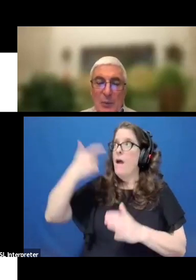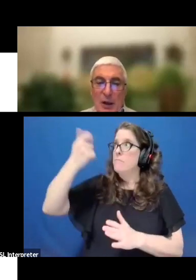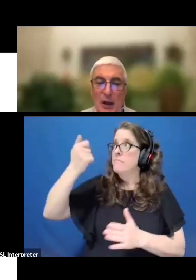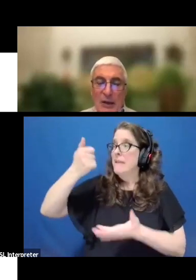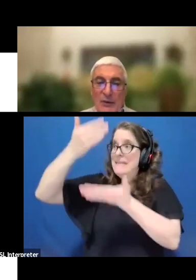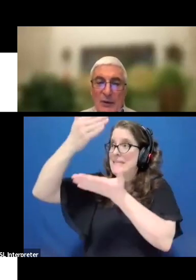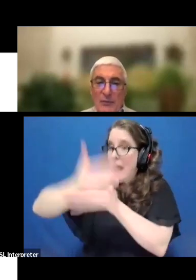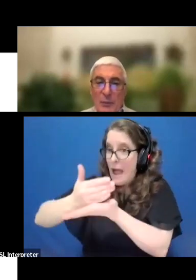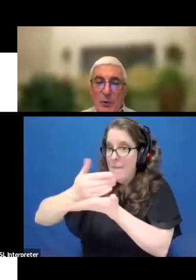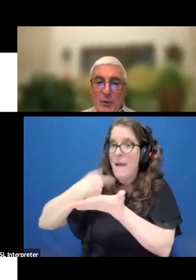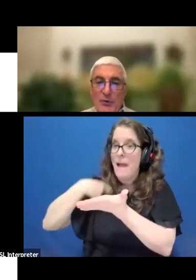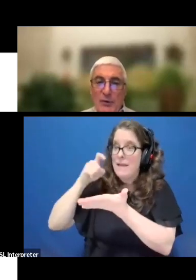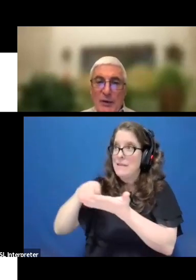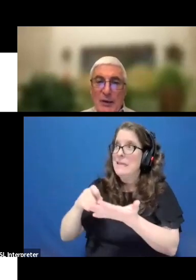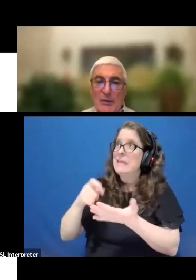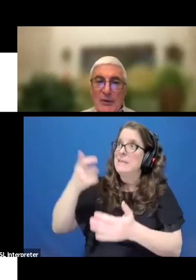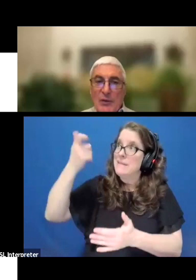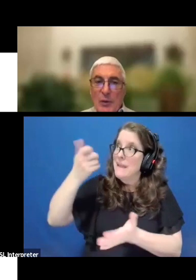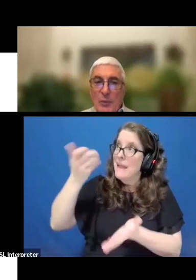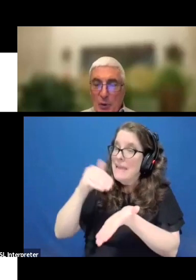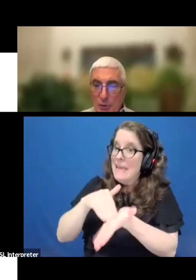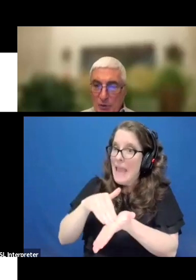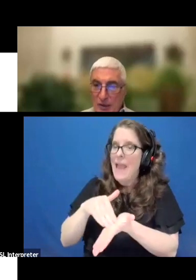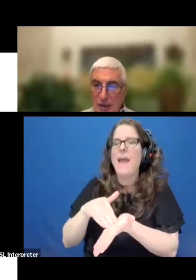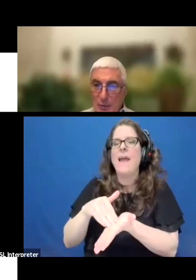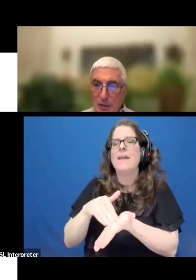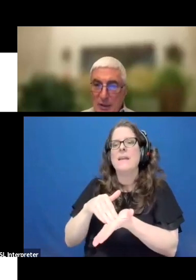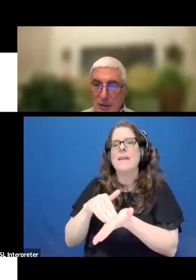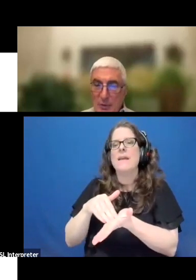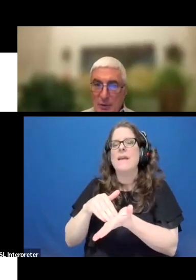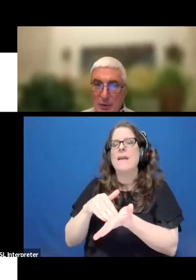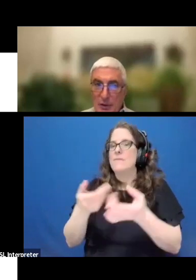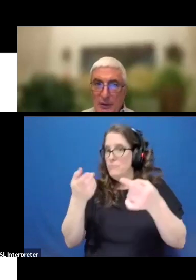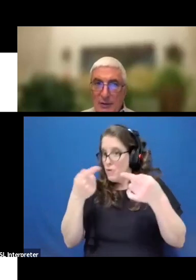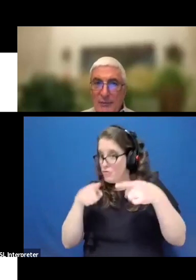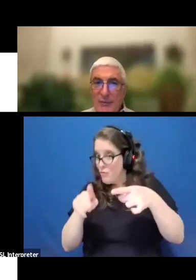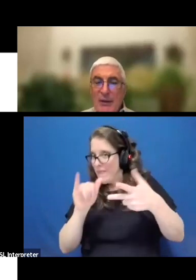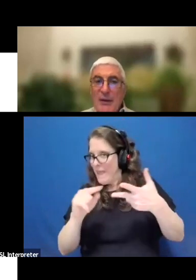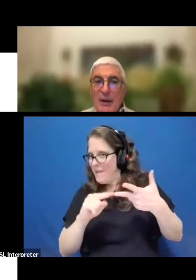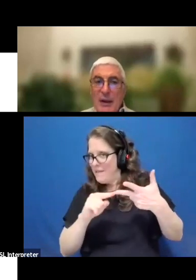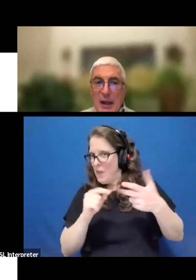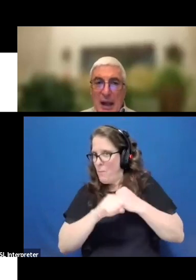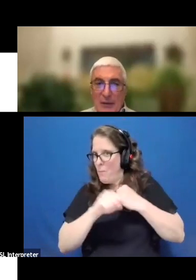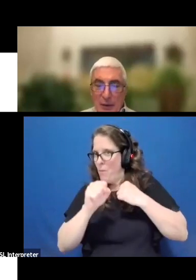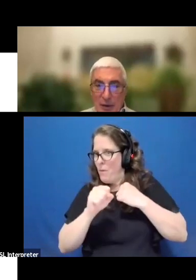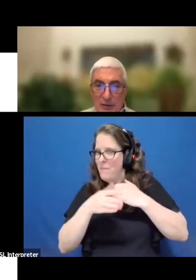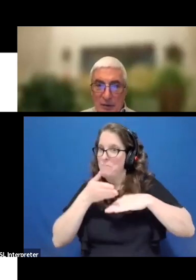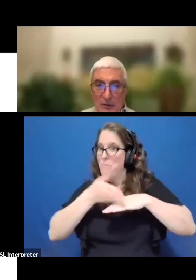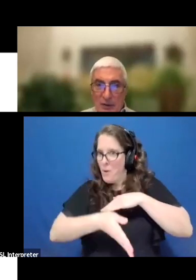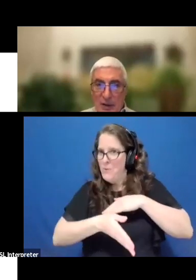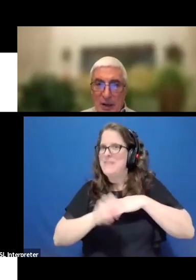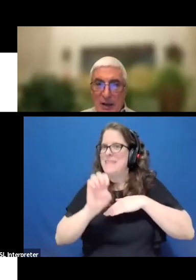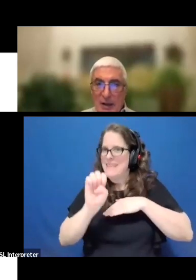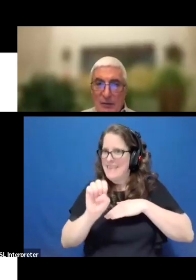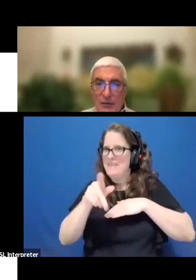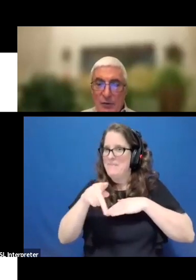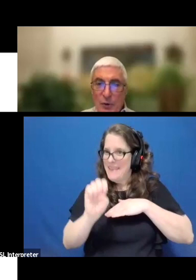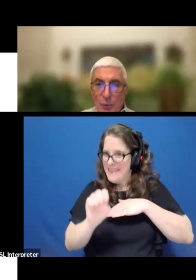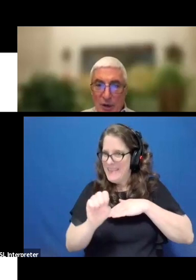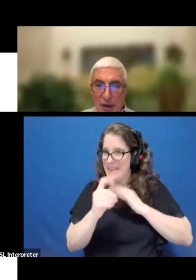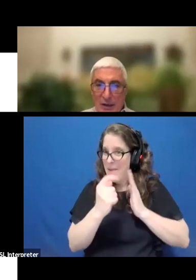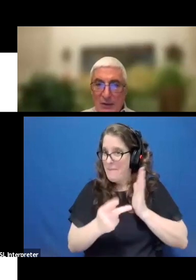It applies if a person is in the post-EPE period and their SSDI